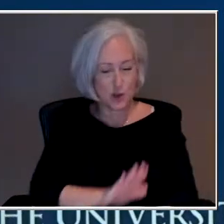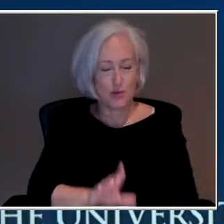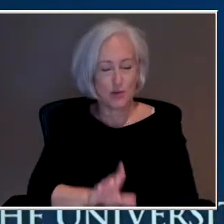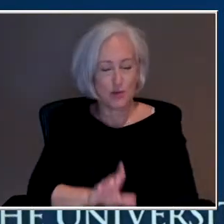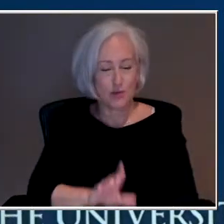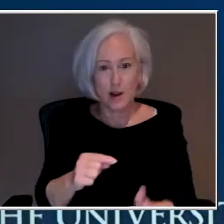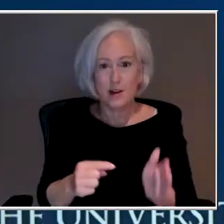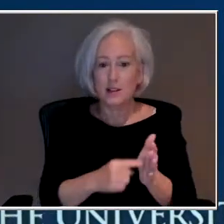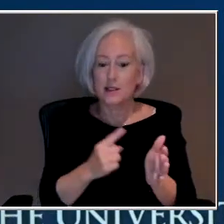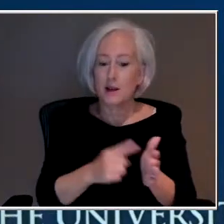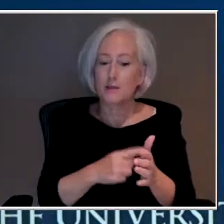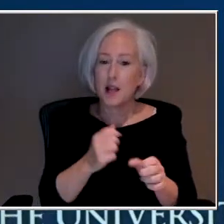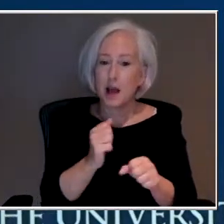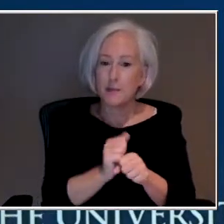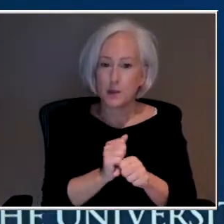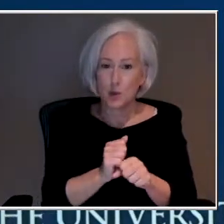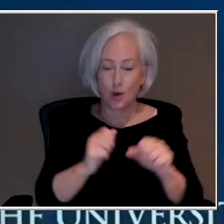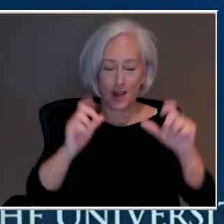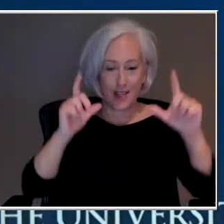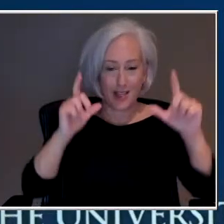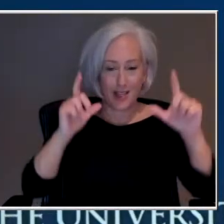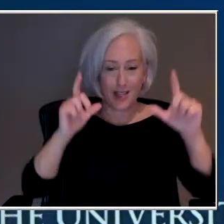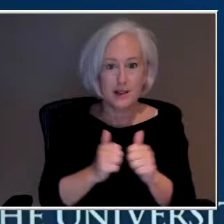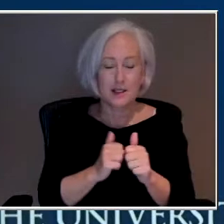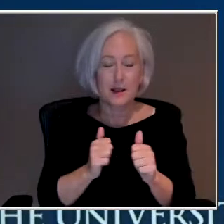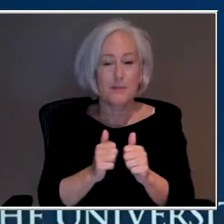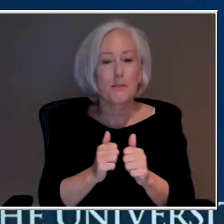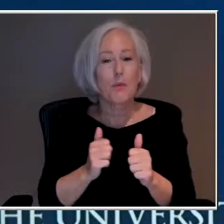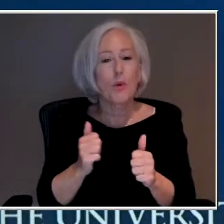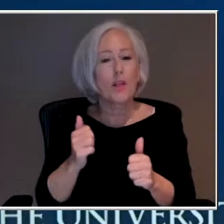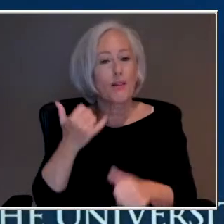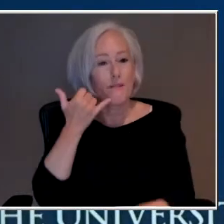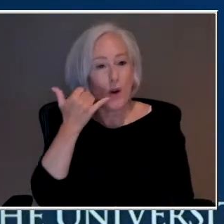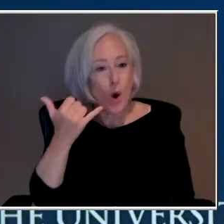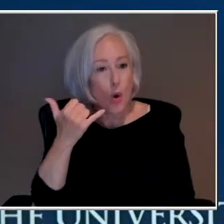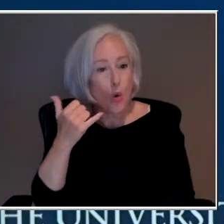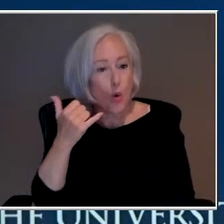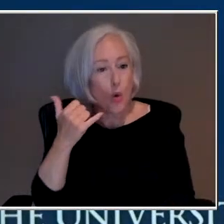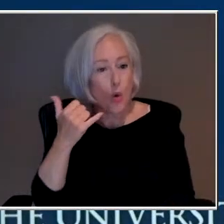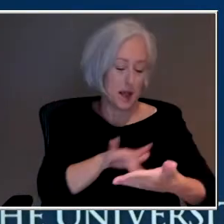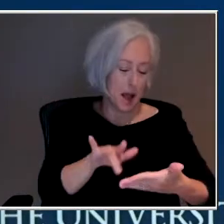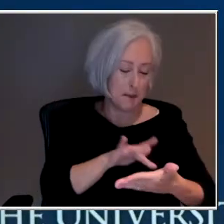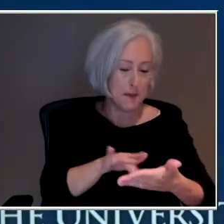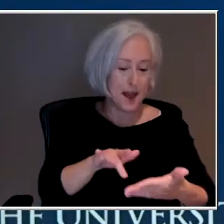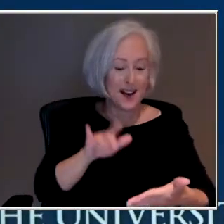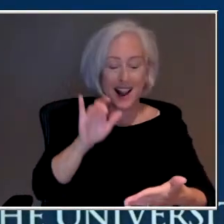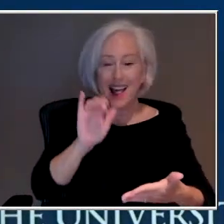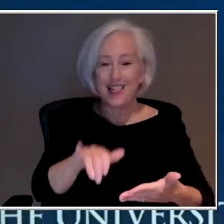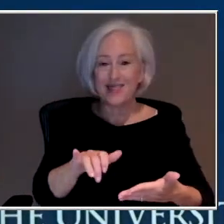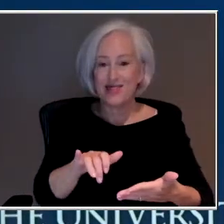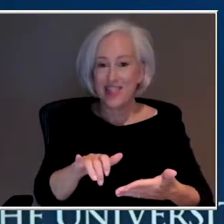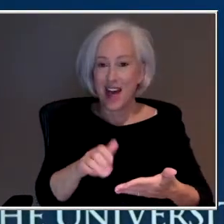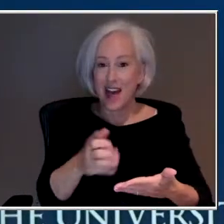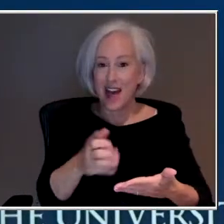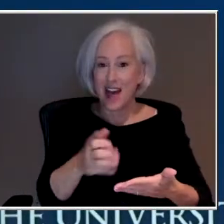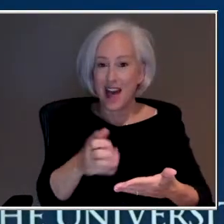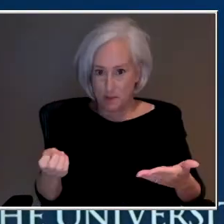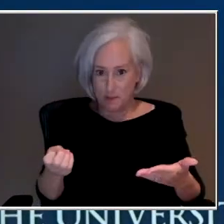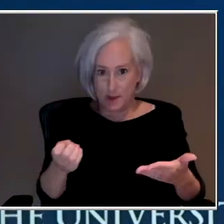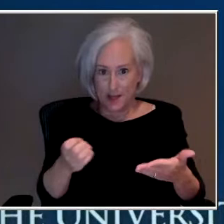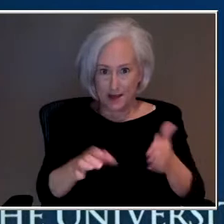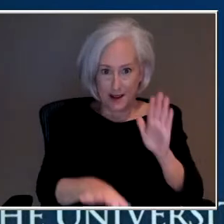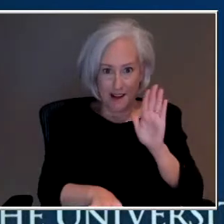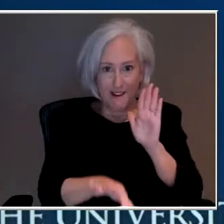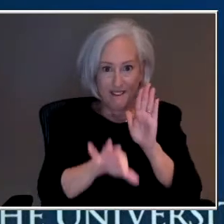camera, sometimes it's on a phone, an app on a phone. But the goal of that screening device is it can pick up on misalignment. So if looking